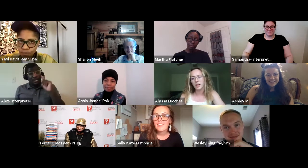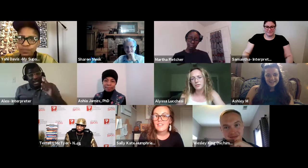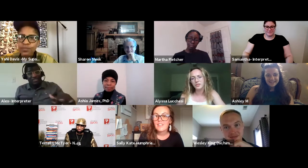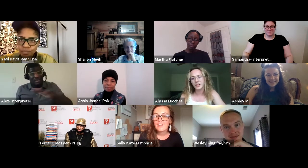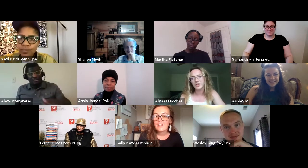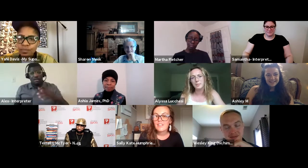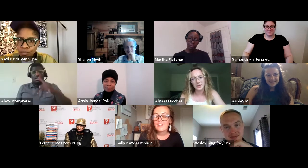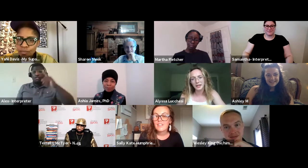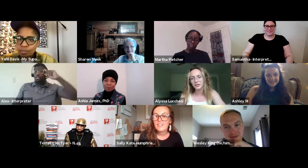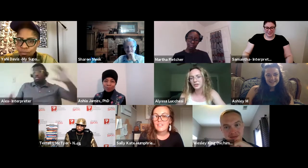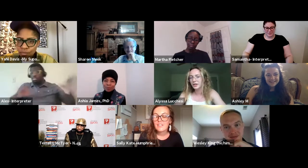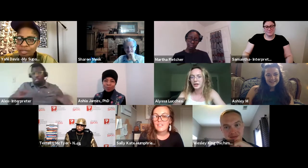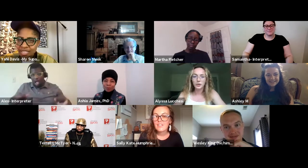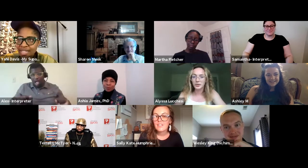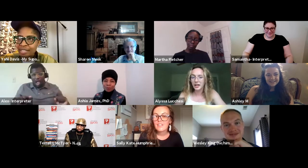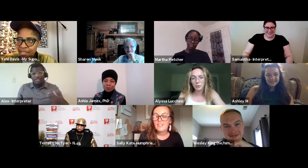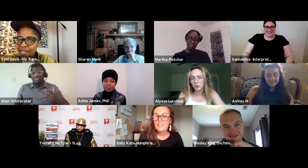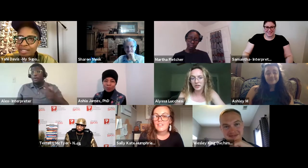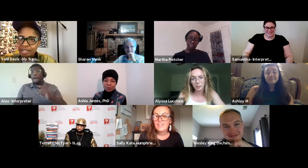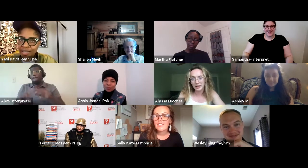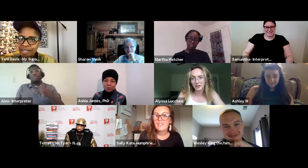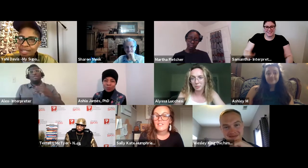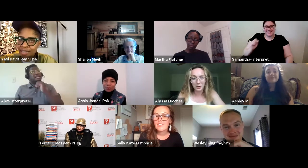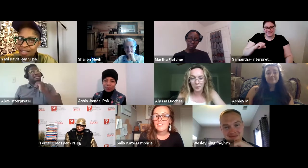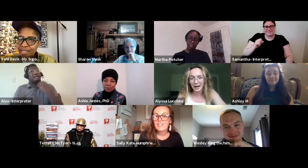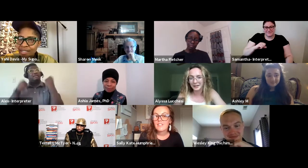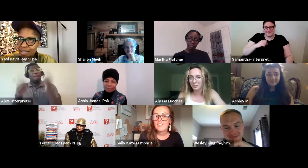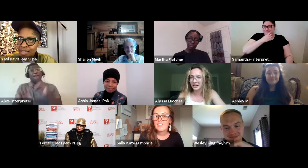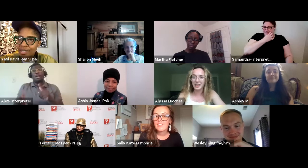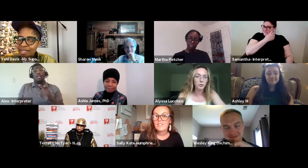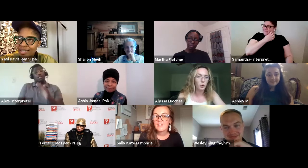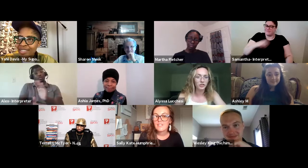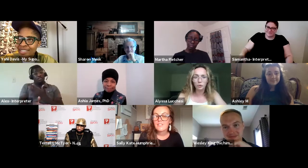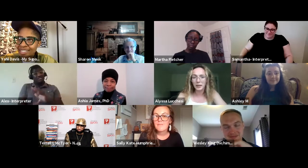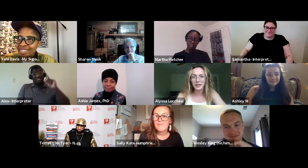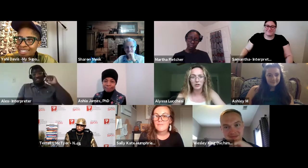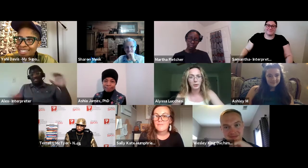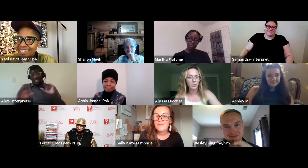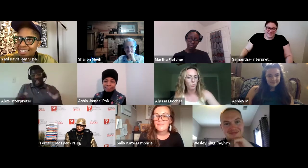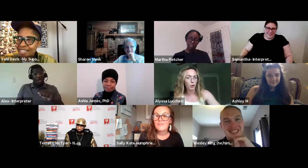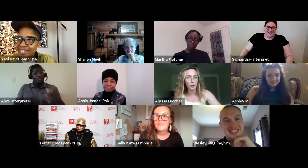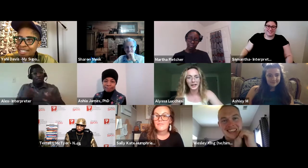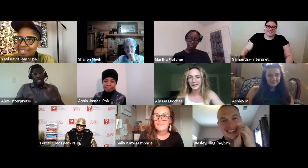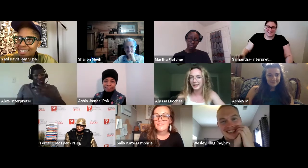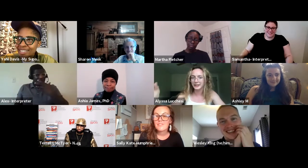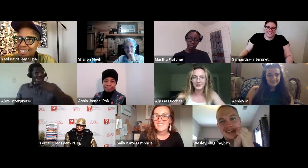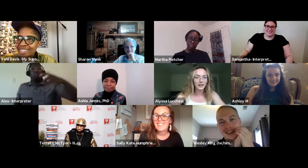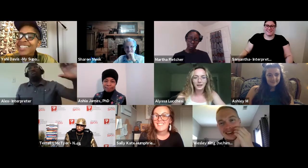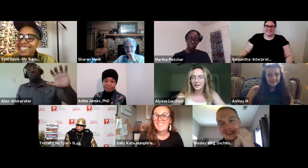people love to feel that bass. So it's Yeah. you expect this big quiet space. Everyone's screaming. There's people wooing,